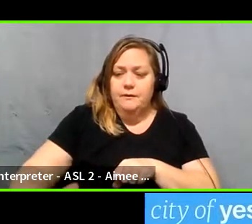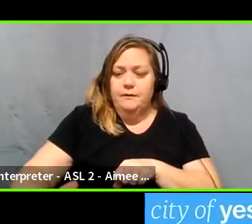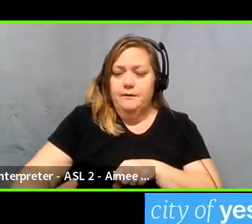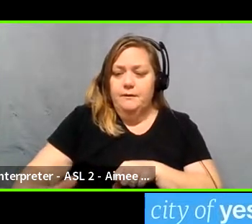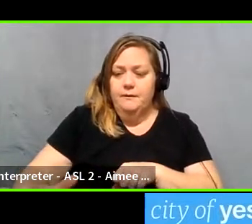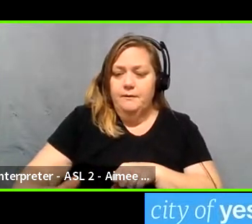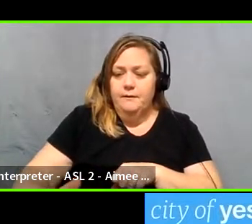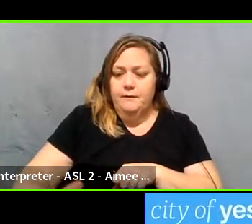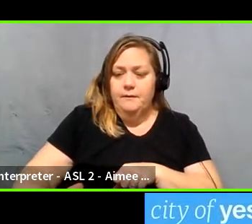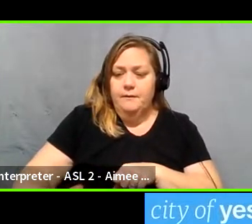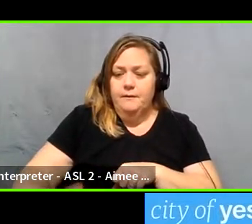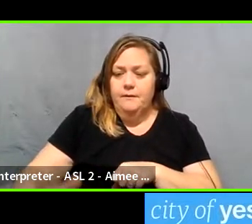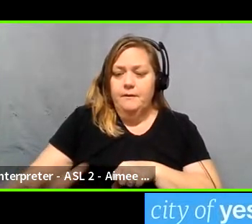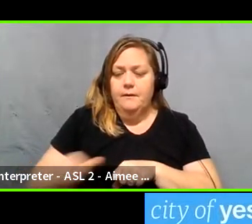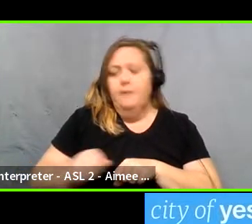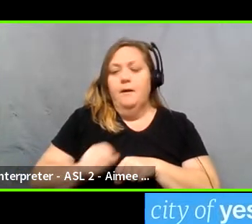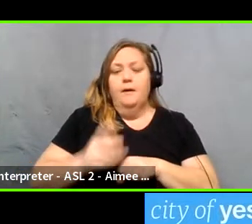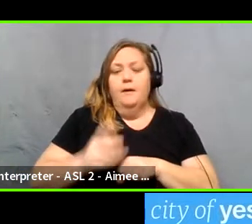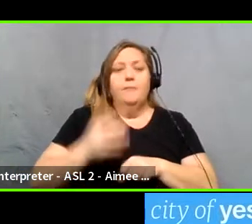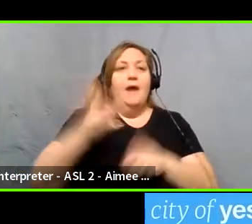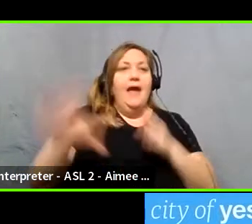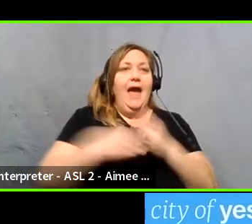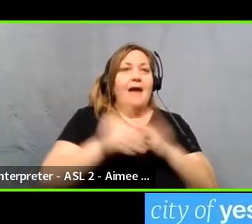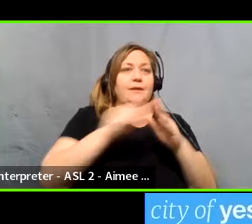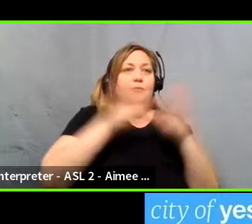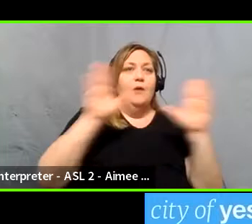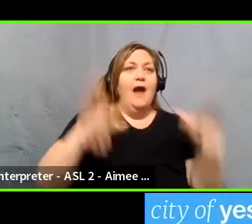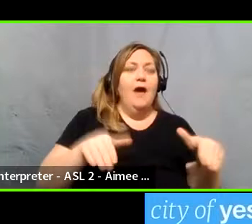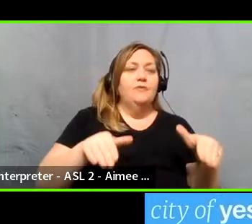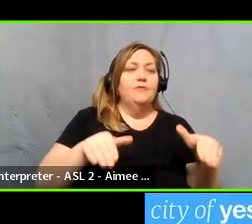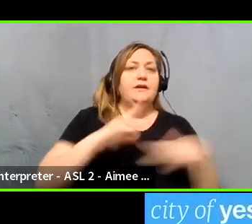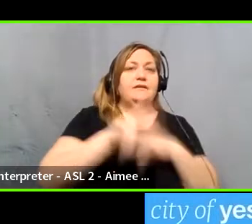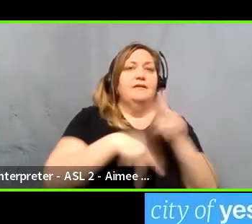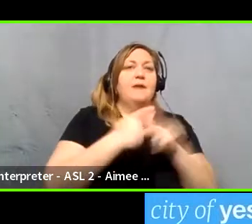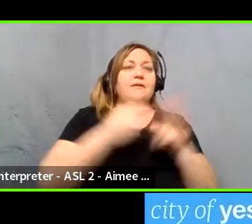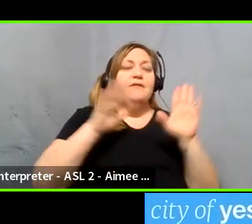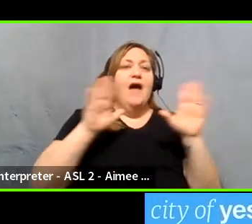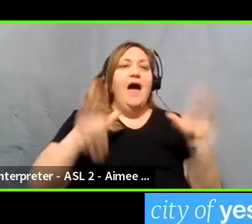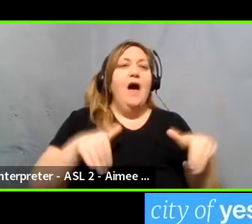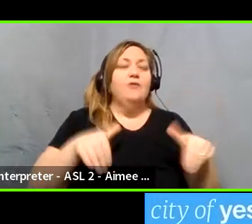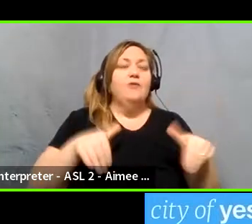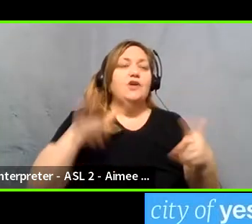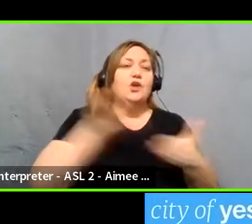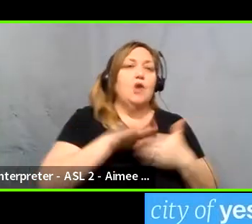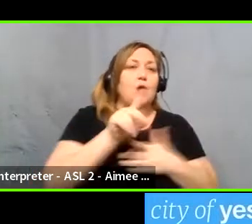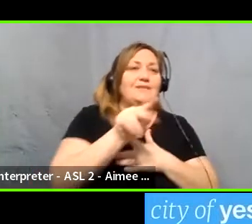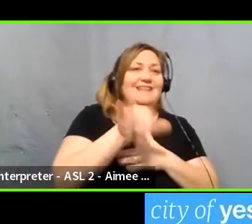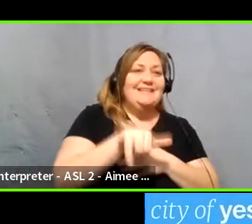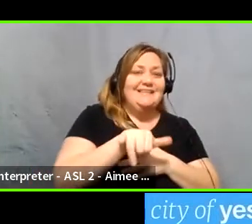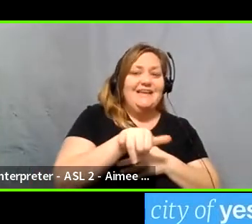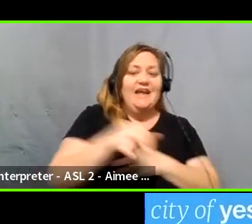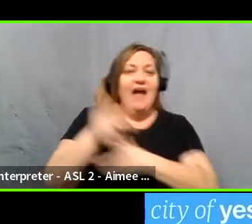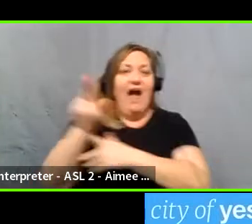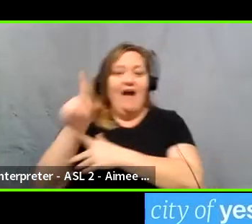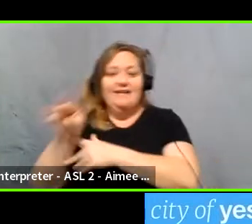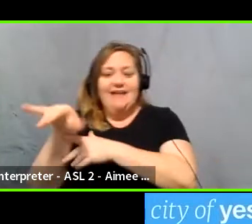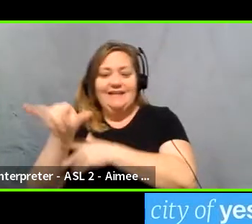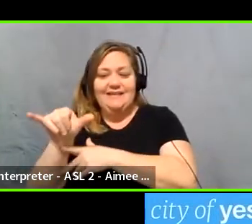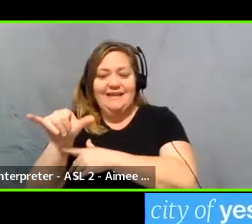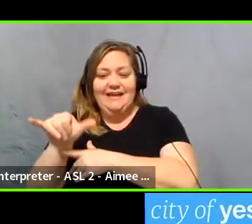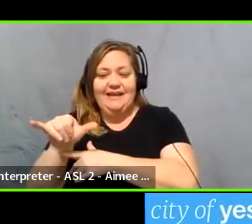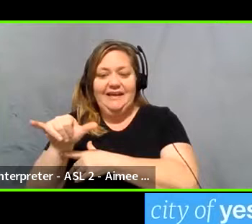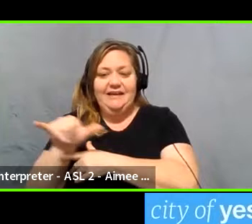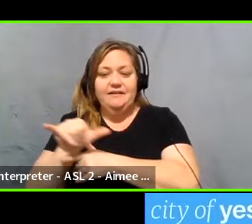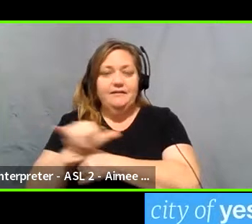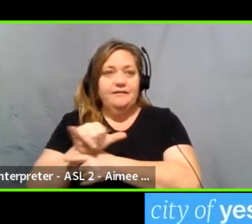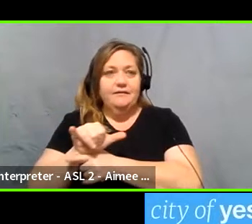housing costs. So by adding more housing and more types of housing, both low-density options as well as high-density options for whatever New Yorkers may choose,